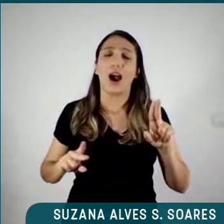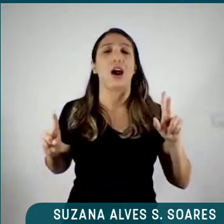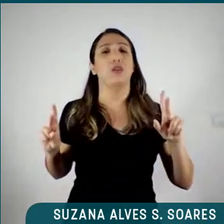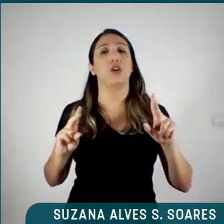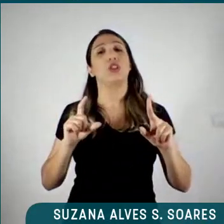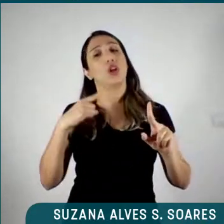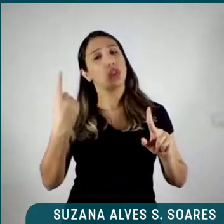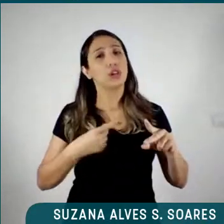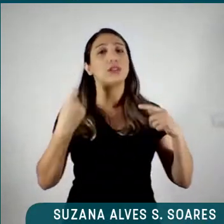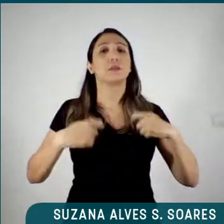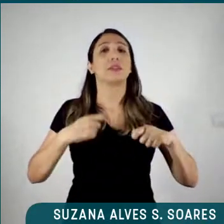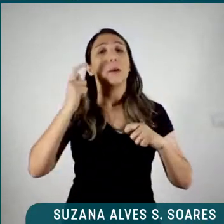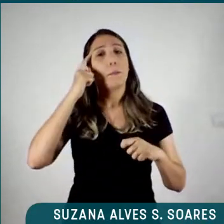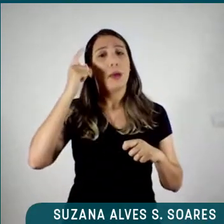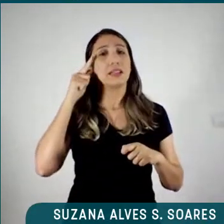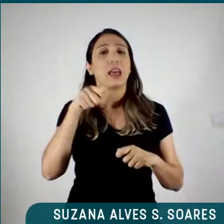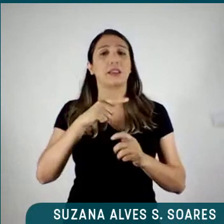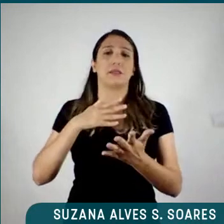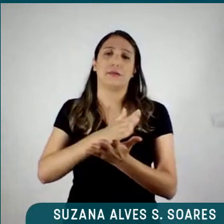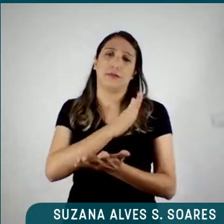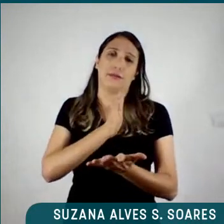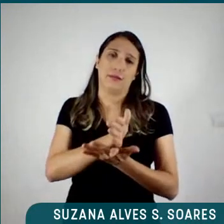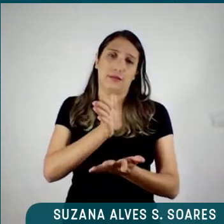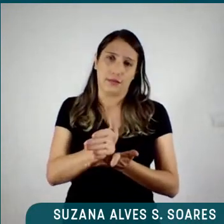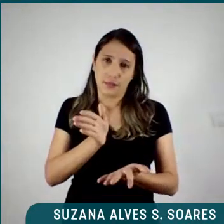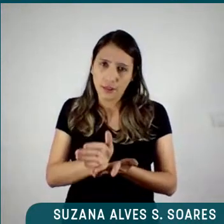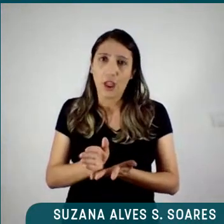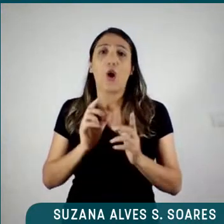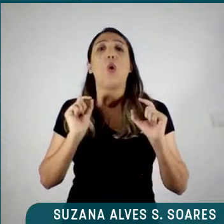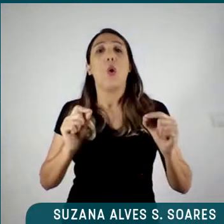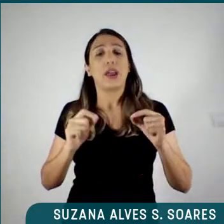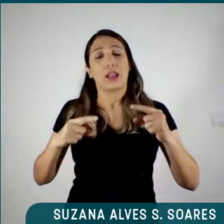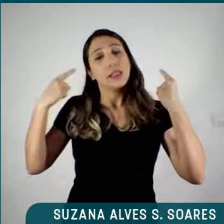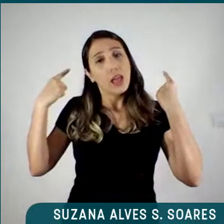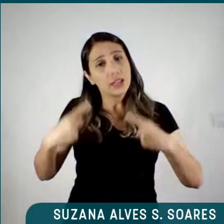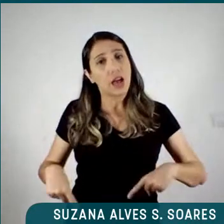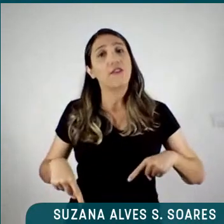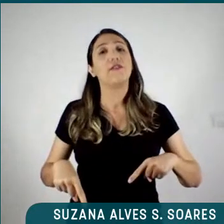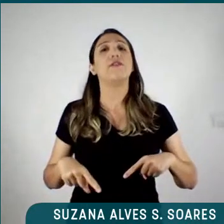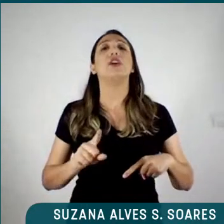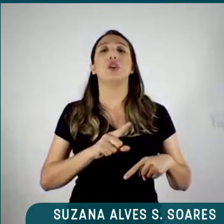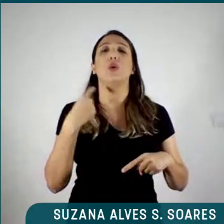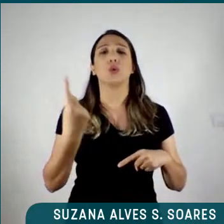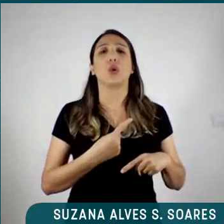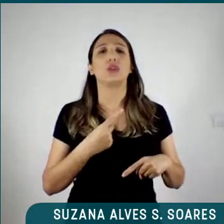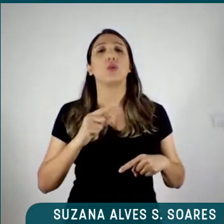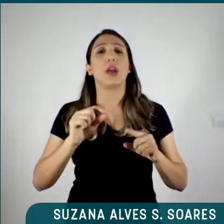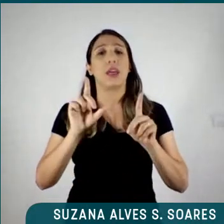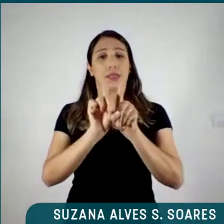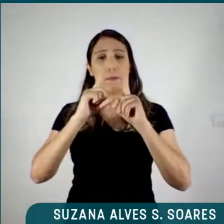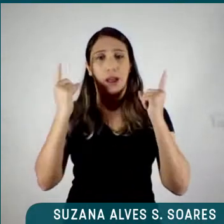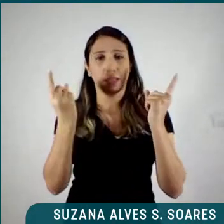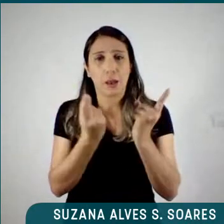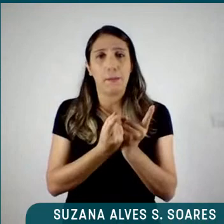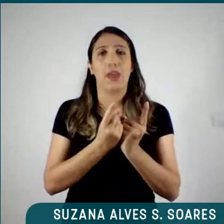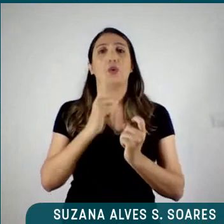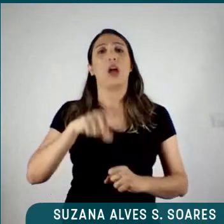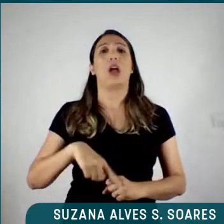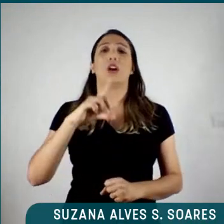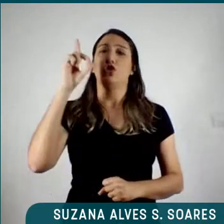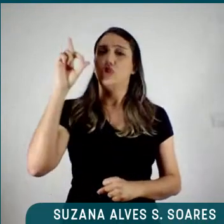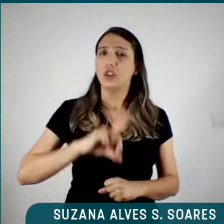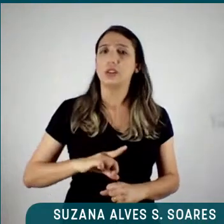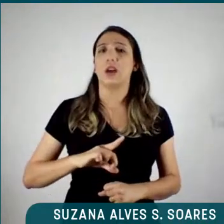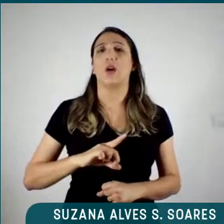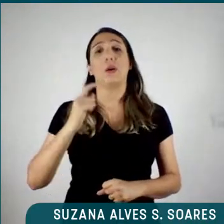in different situations. We have to work on this transversality. This is a challenge, not not